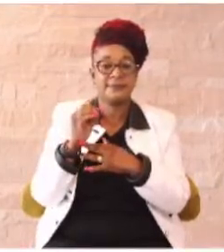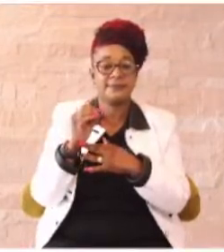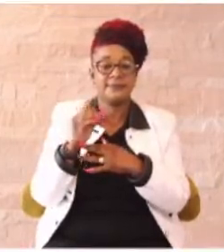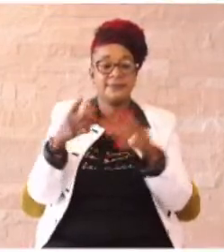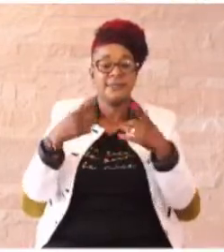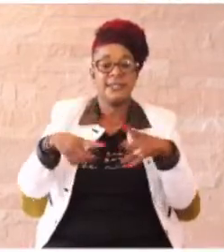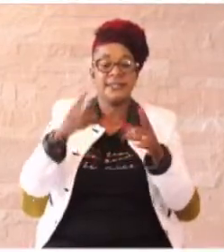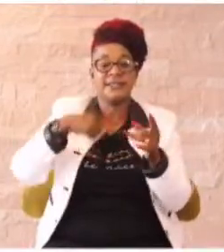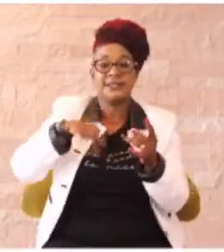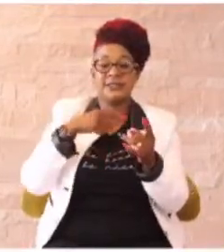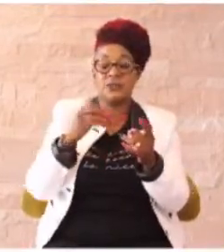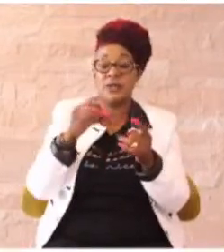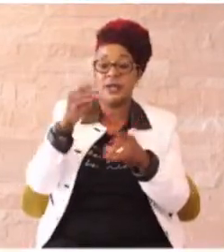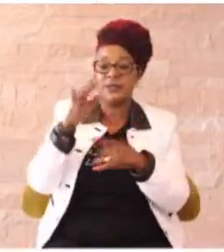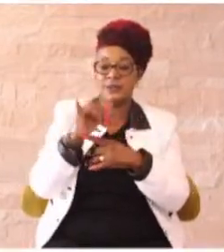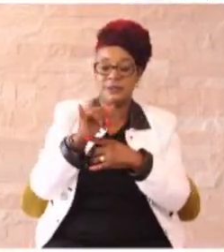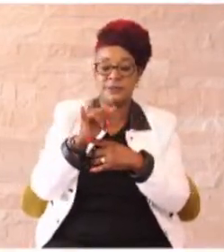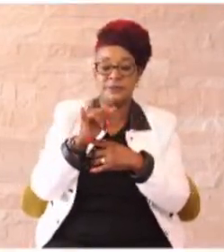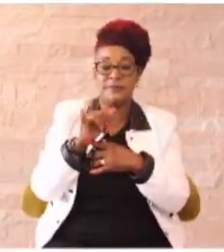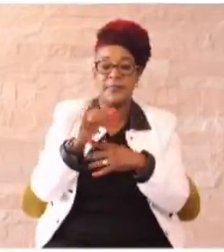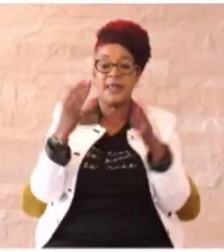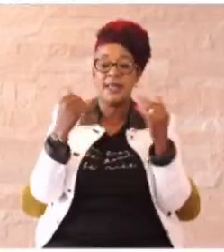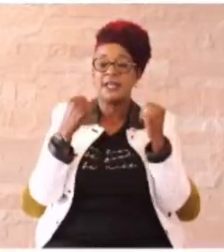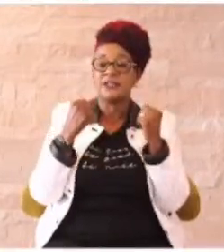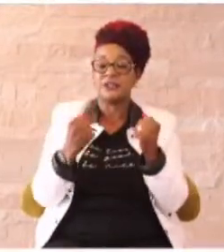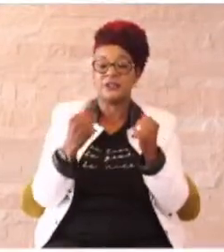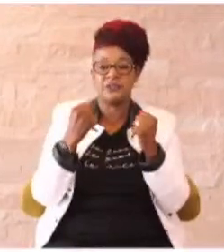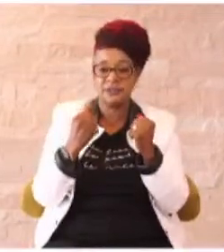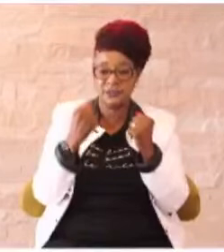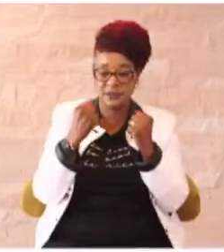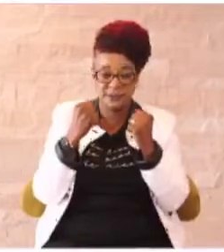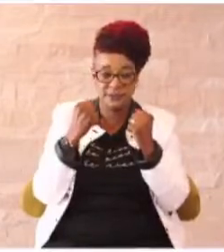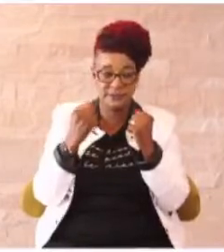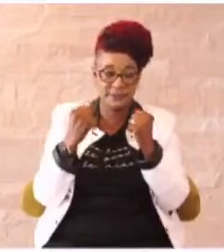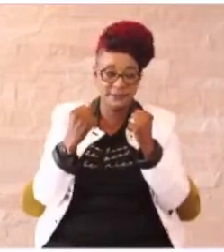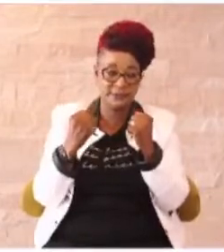is the energy I saw in